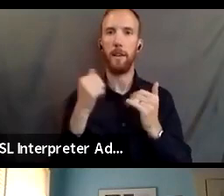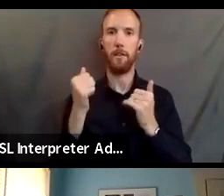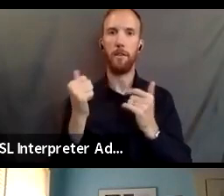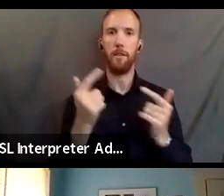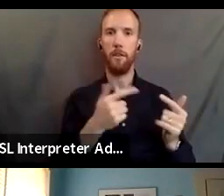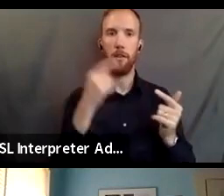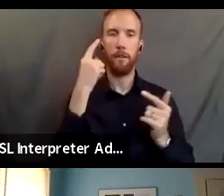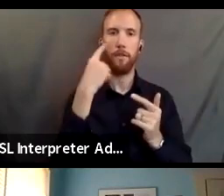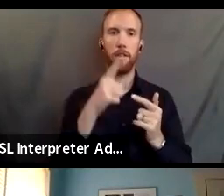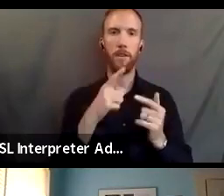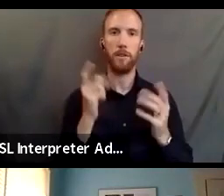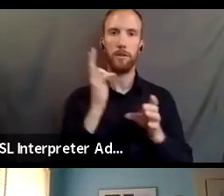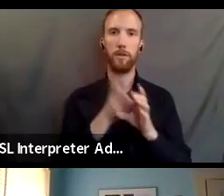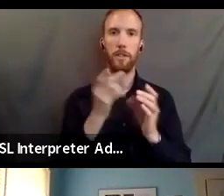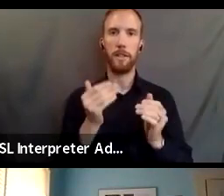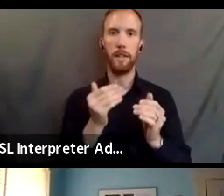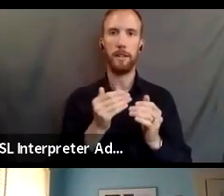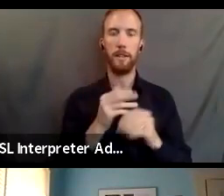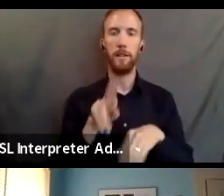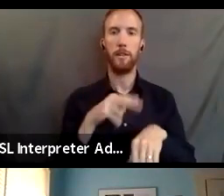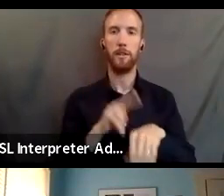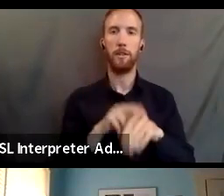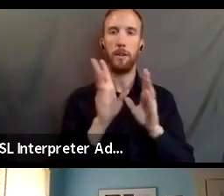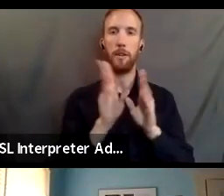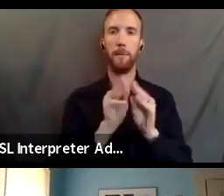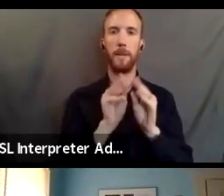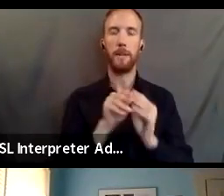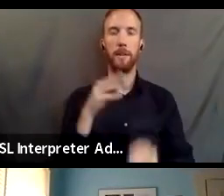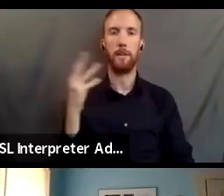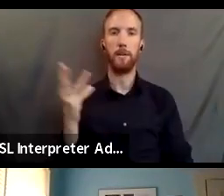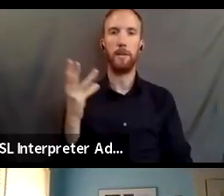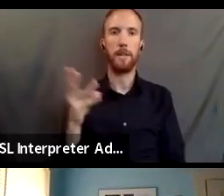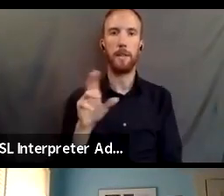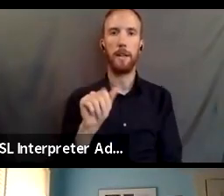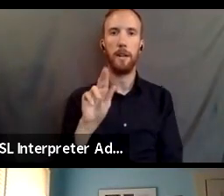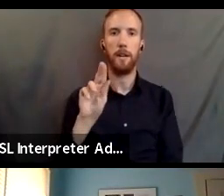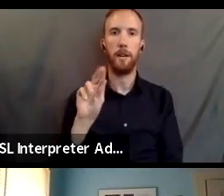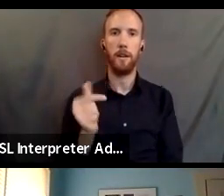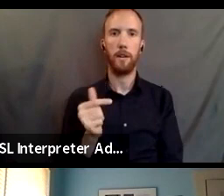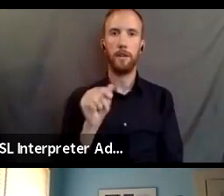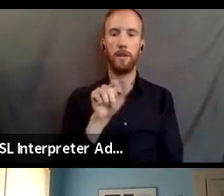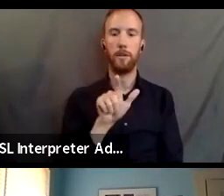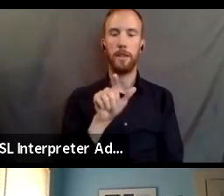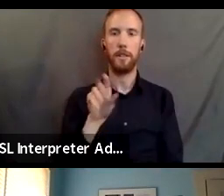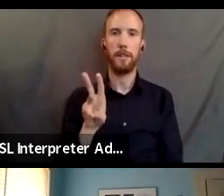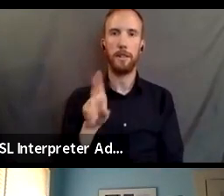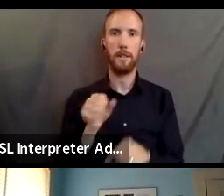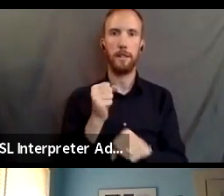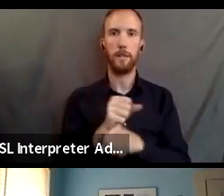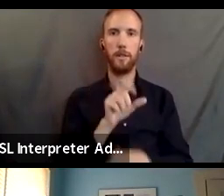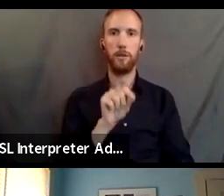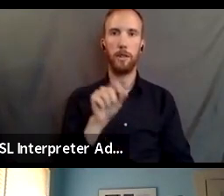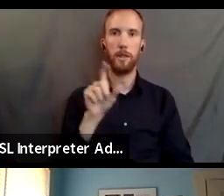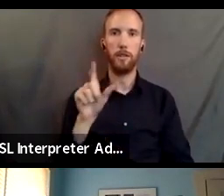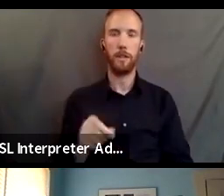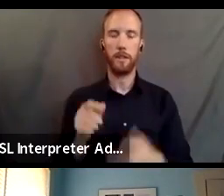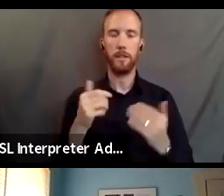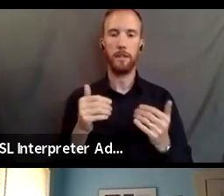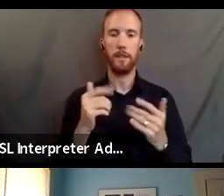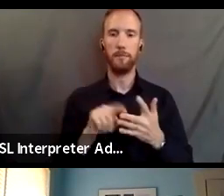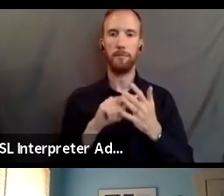regular meeting of wednesday august 20 6 2020 is hereby called to